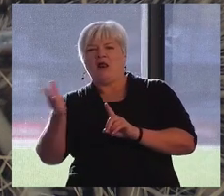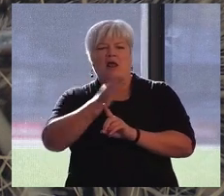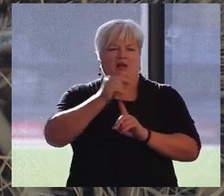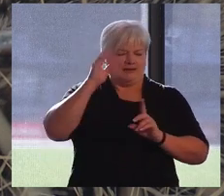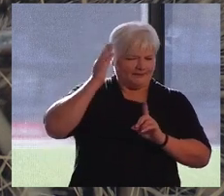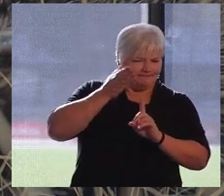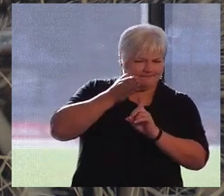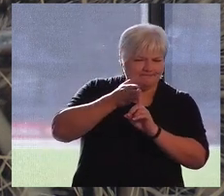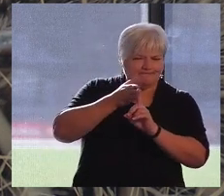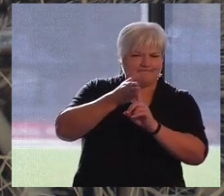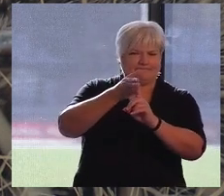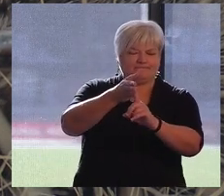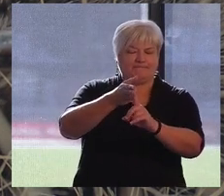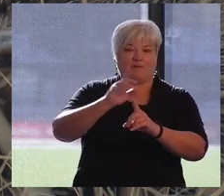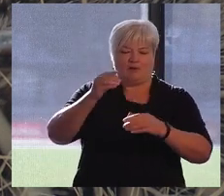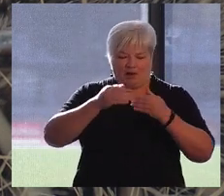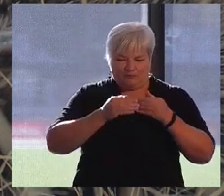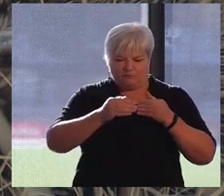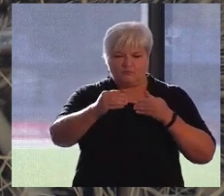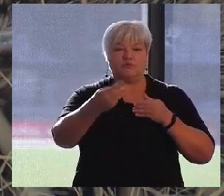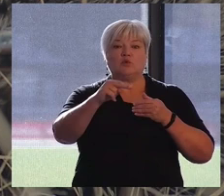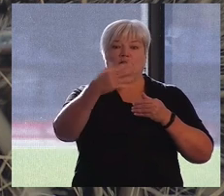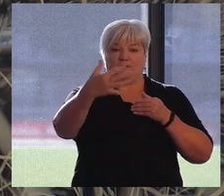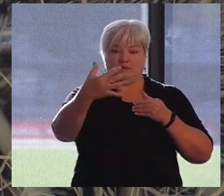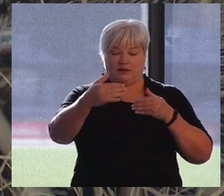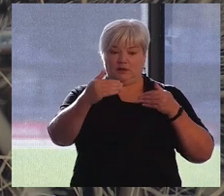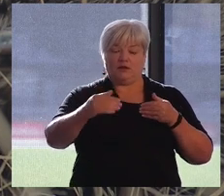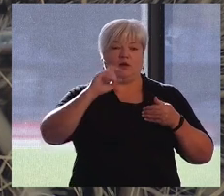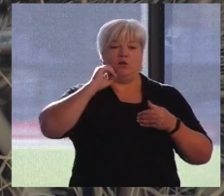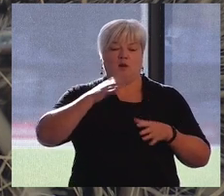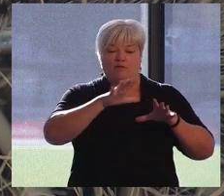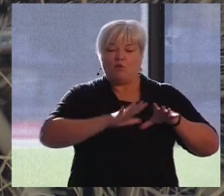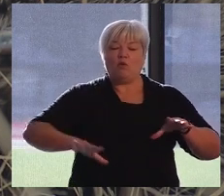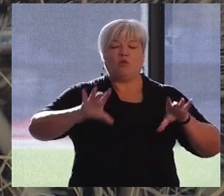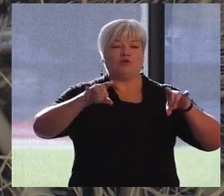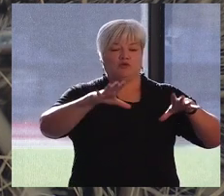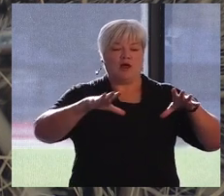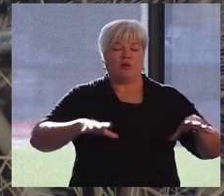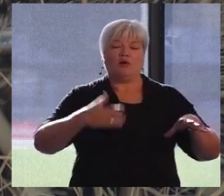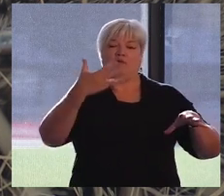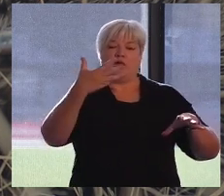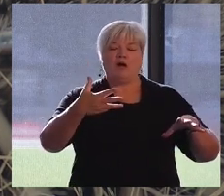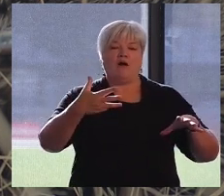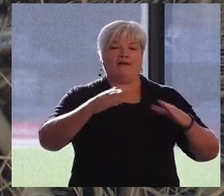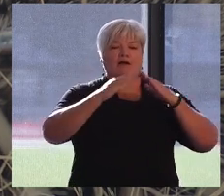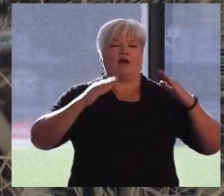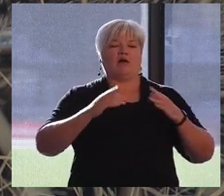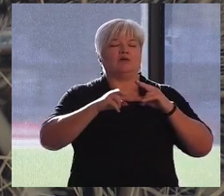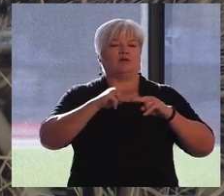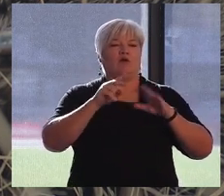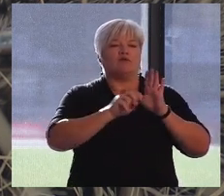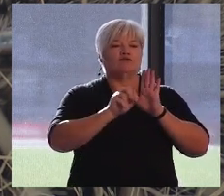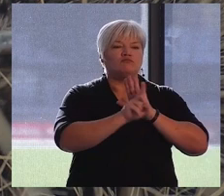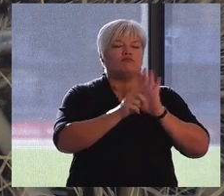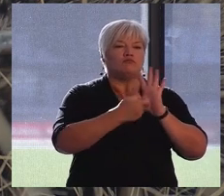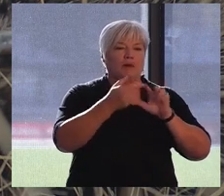2050, Australia will be governed federally by 9 houses of representatives, 9 half-senates, and at least 4 or 5 prime